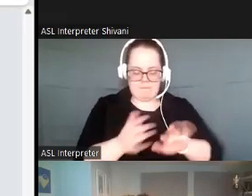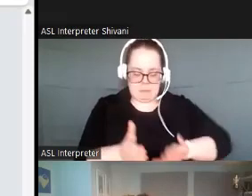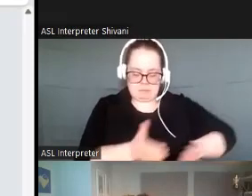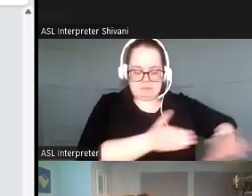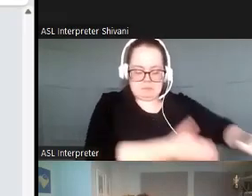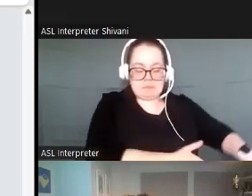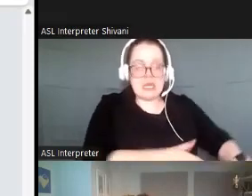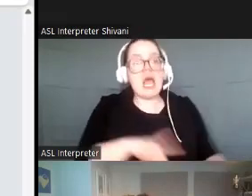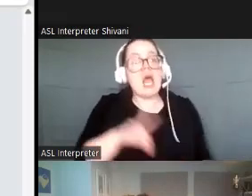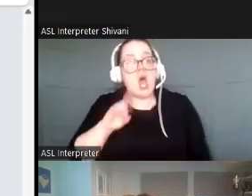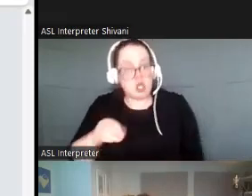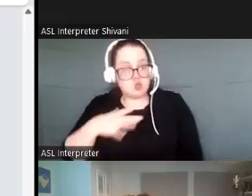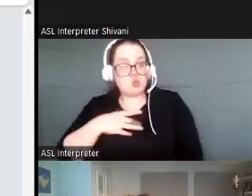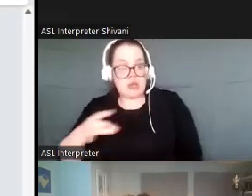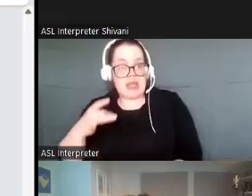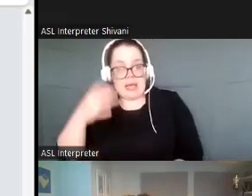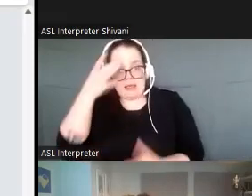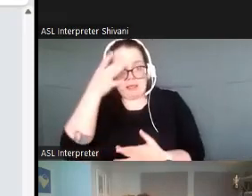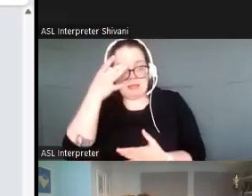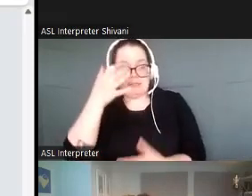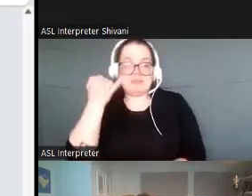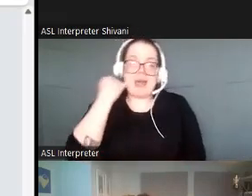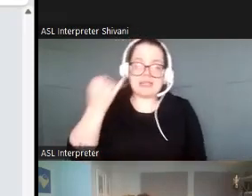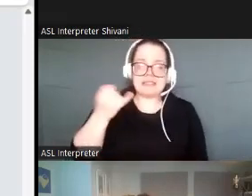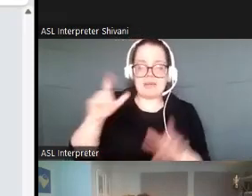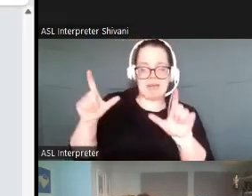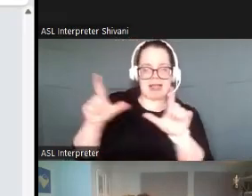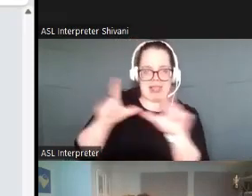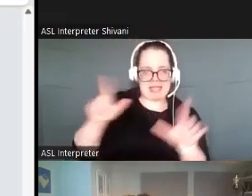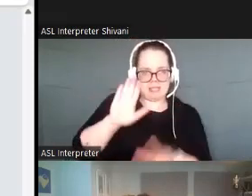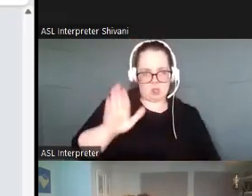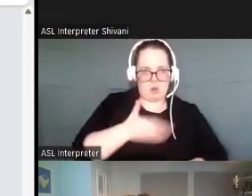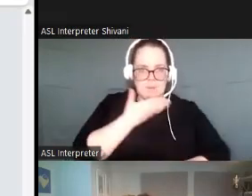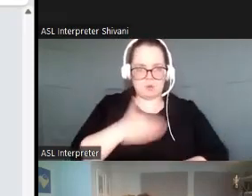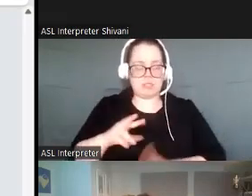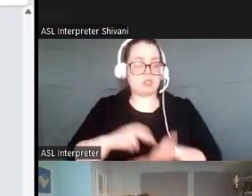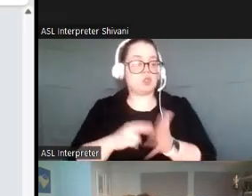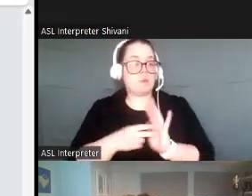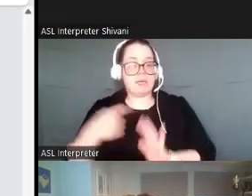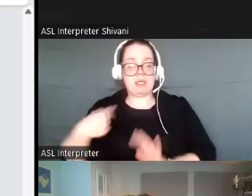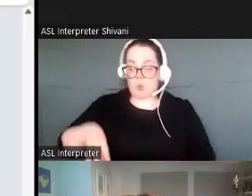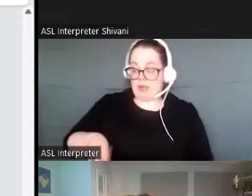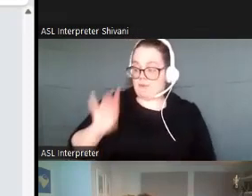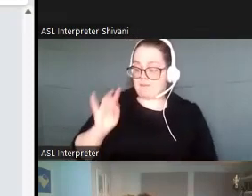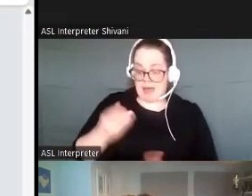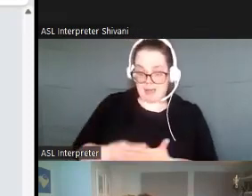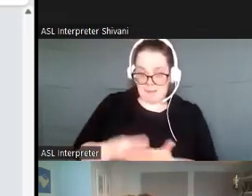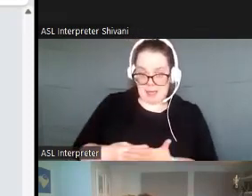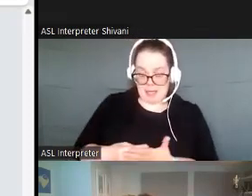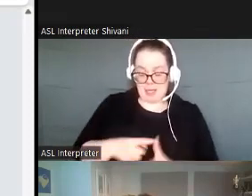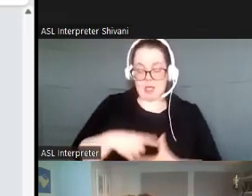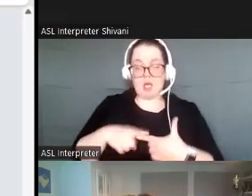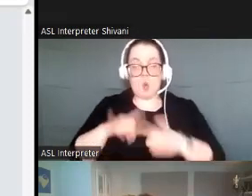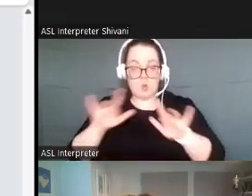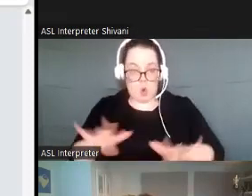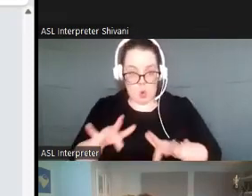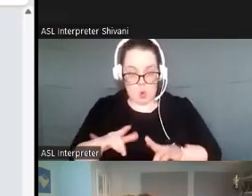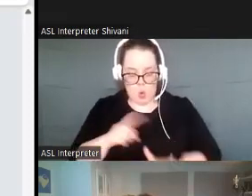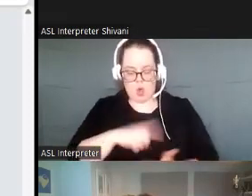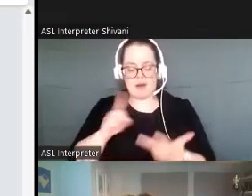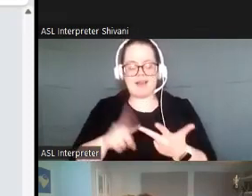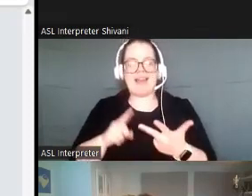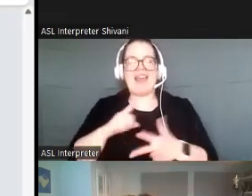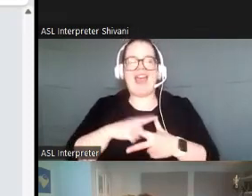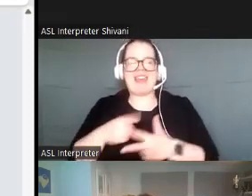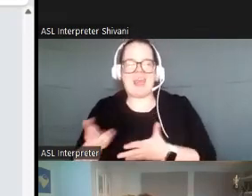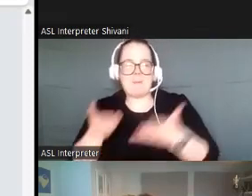of licensing the music. So we find the money, we record it, and then we take it to a label and we license it for a period of years.